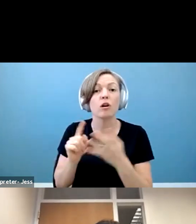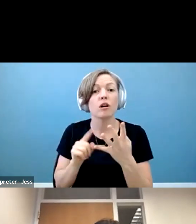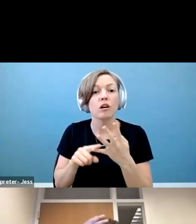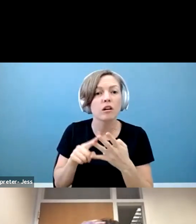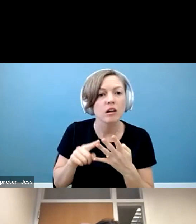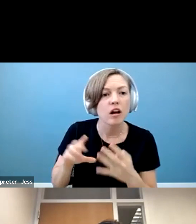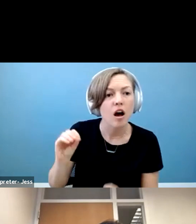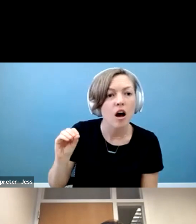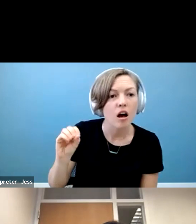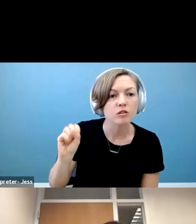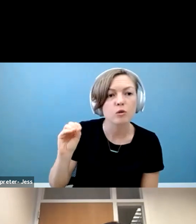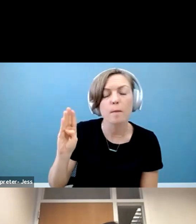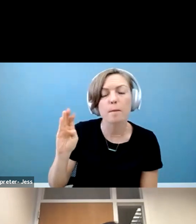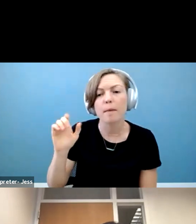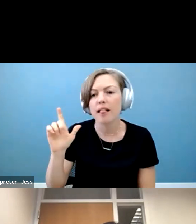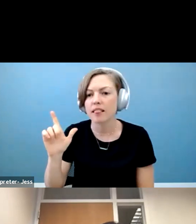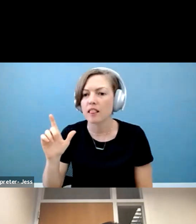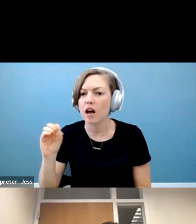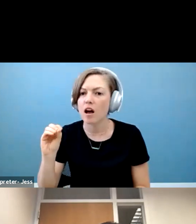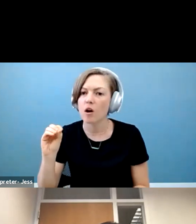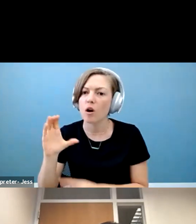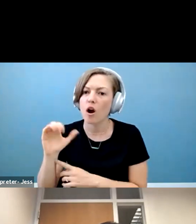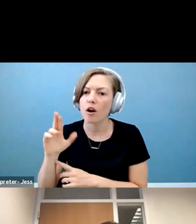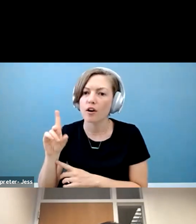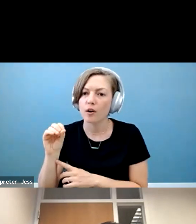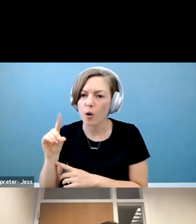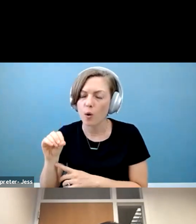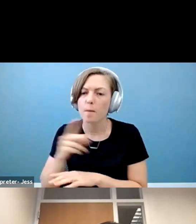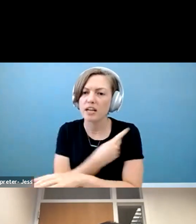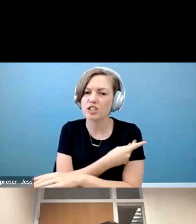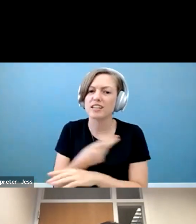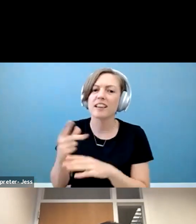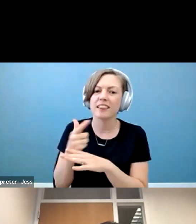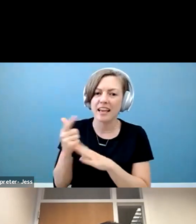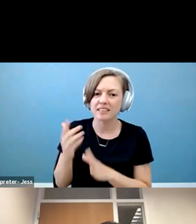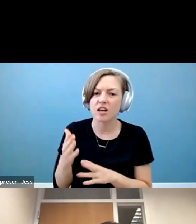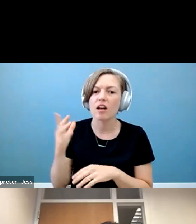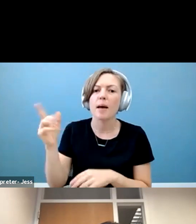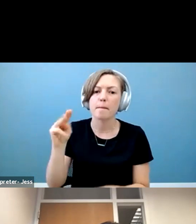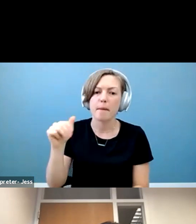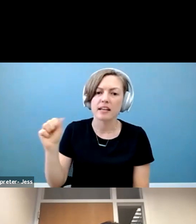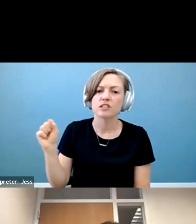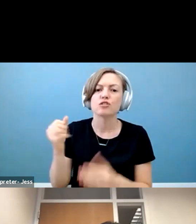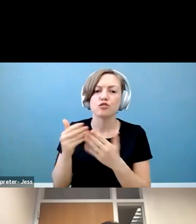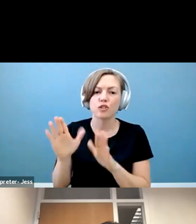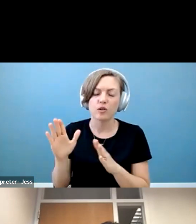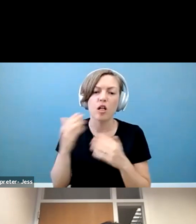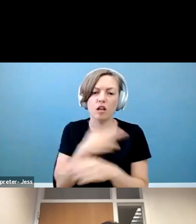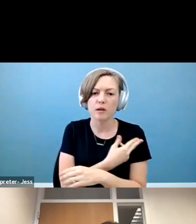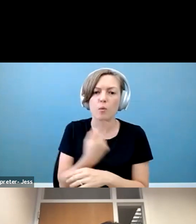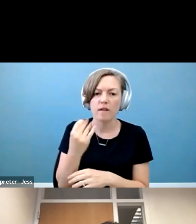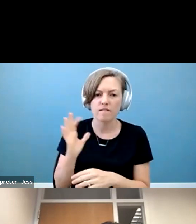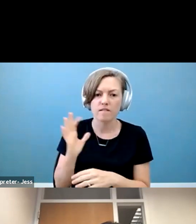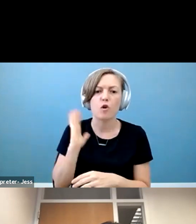Isabel Picardo, who is a patient liaison and advocate at Mass General Hospital and one of our